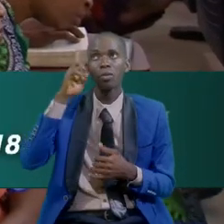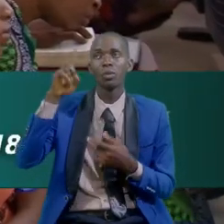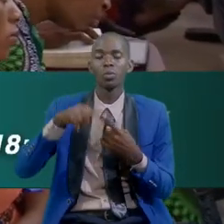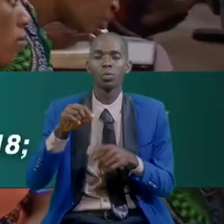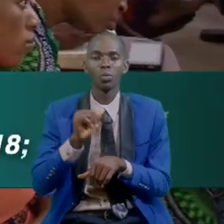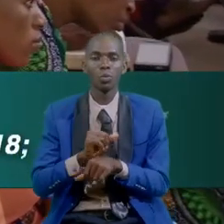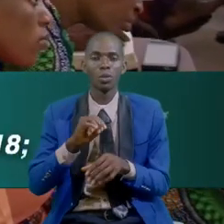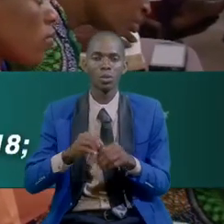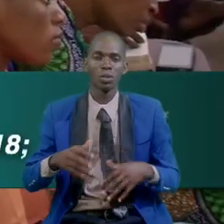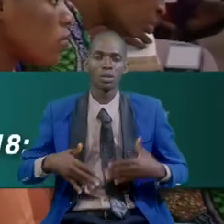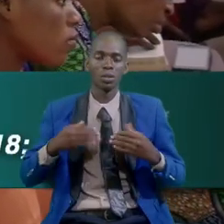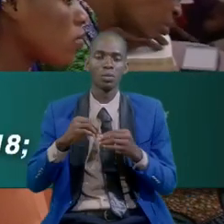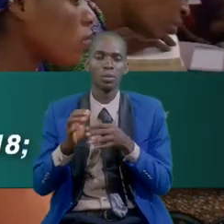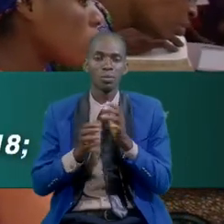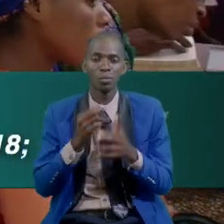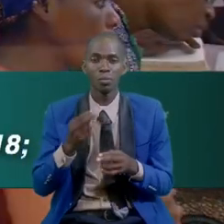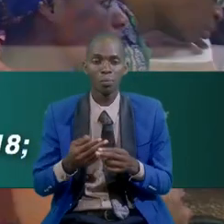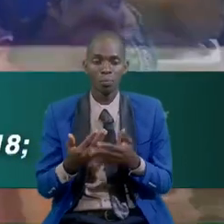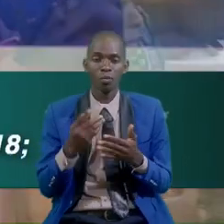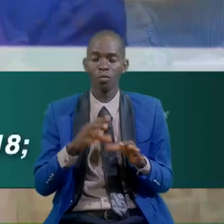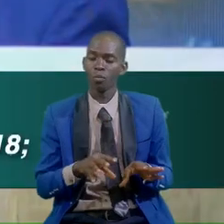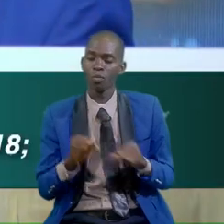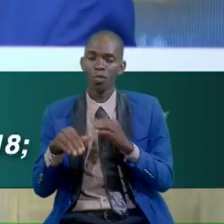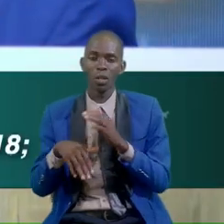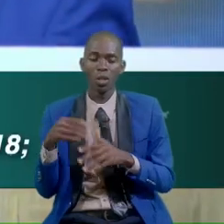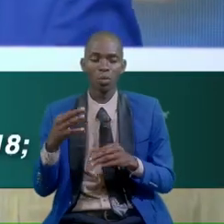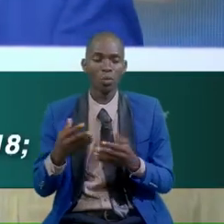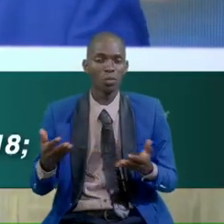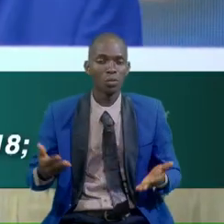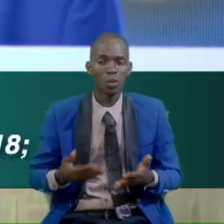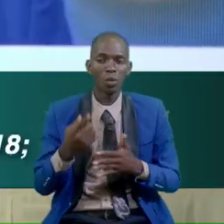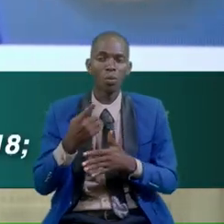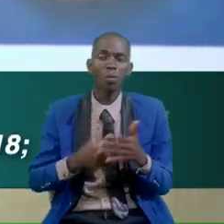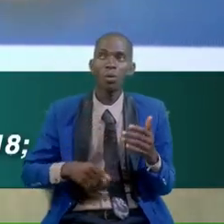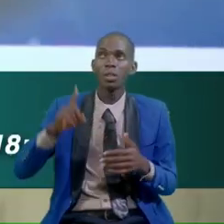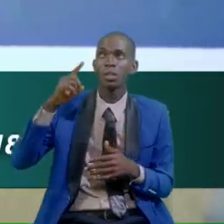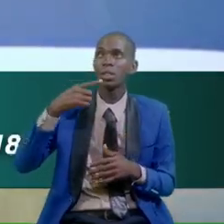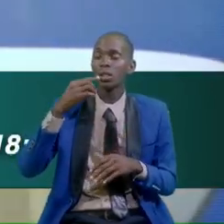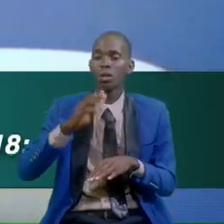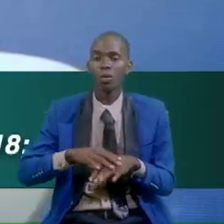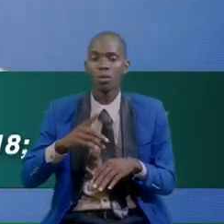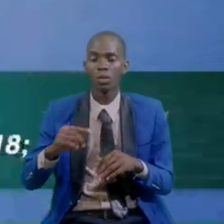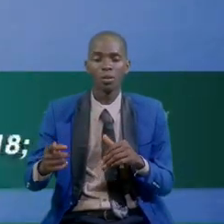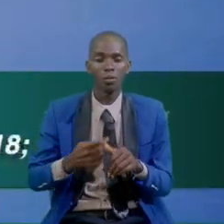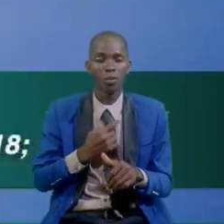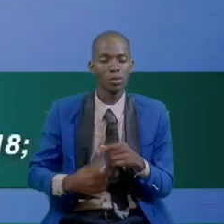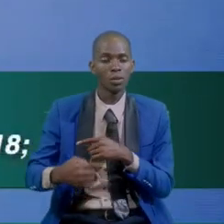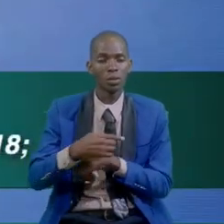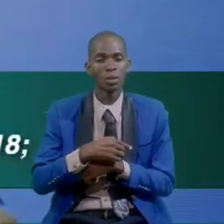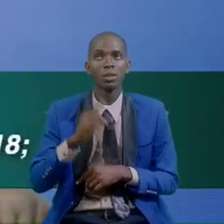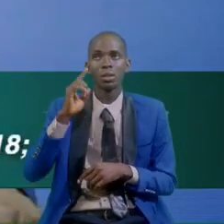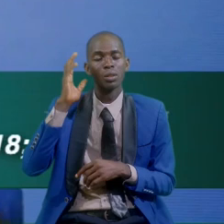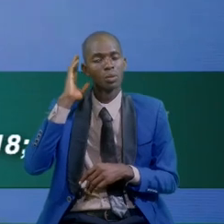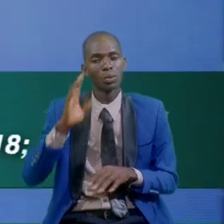get out of this place, you know, what he said on the first day is going to fulfill even